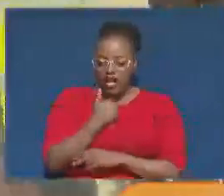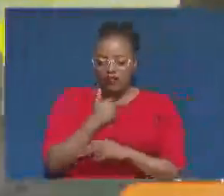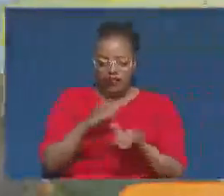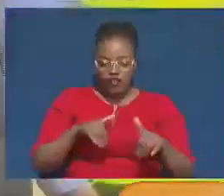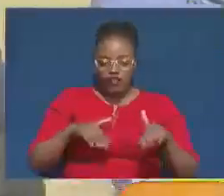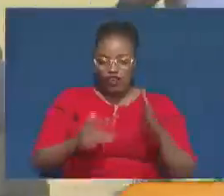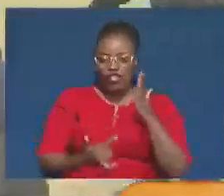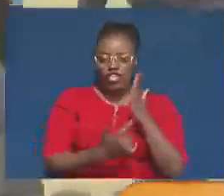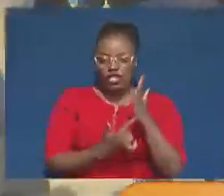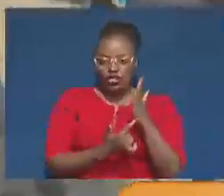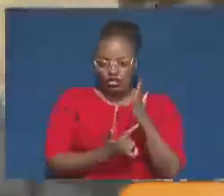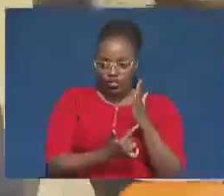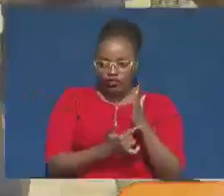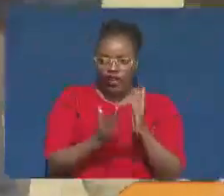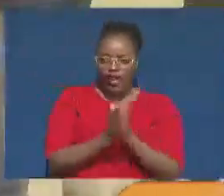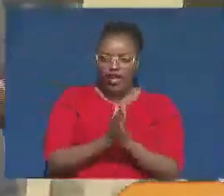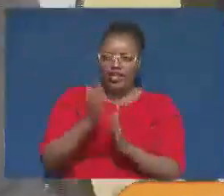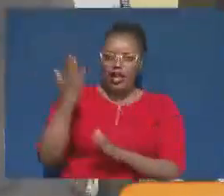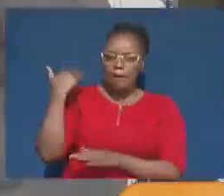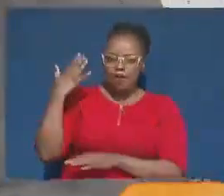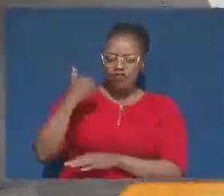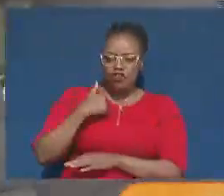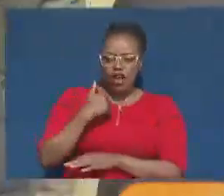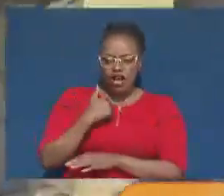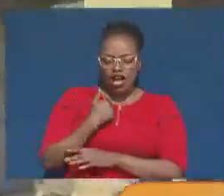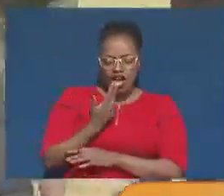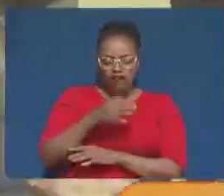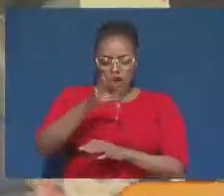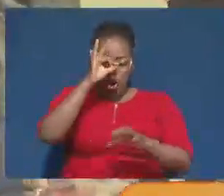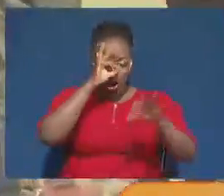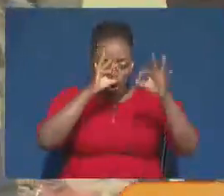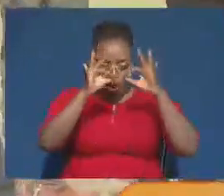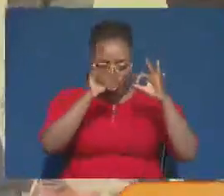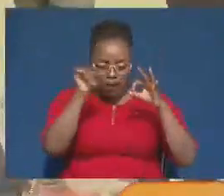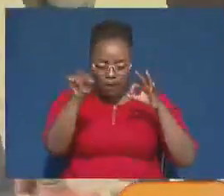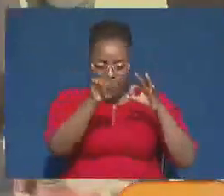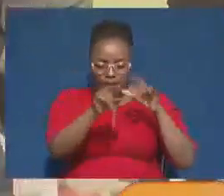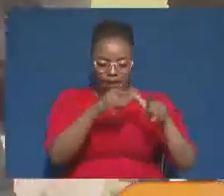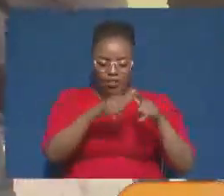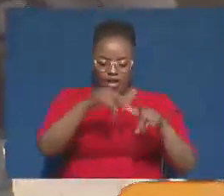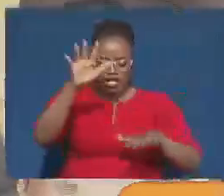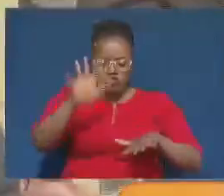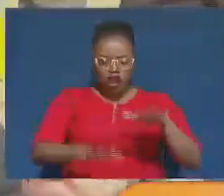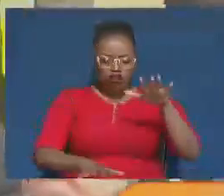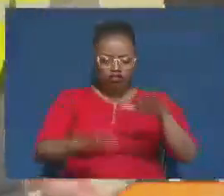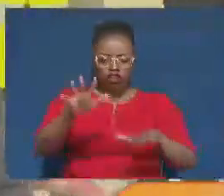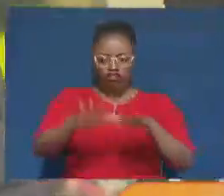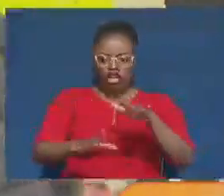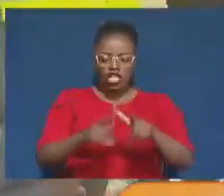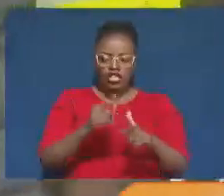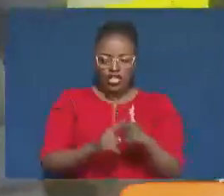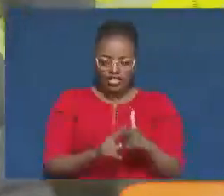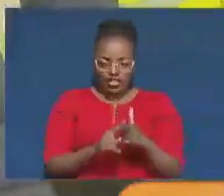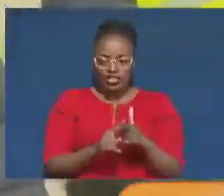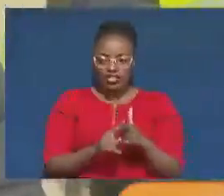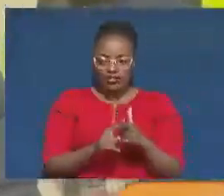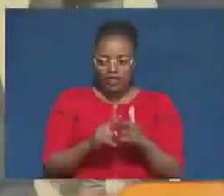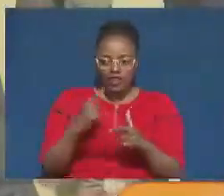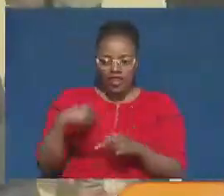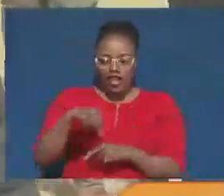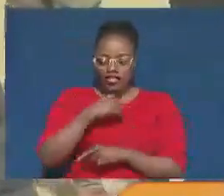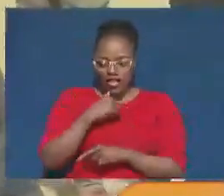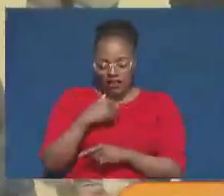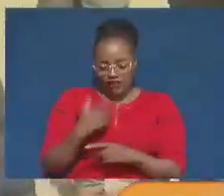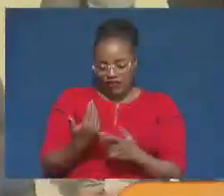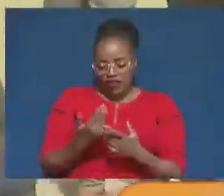technology. Zamani tulikuwa tunashiba mashimo, tunakanyaga hiyo nini, alafu tukikata kukanya